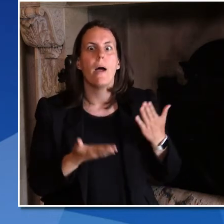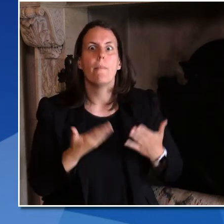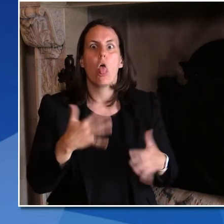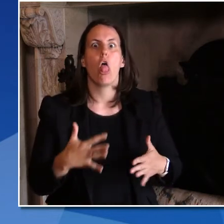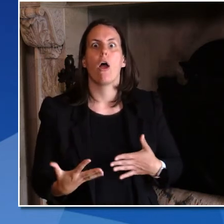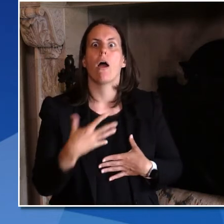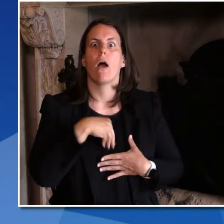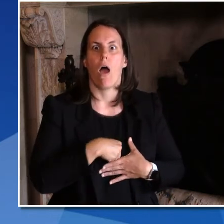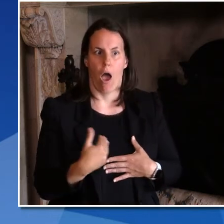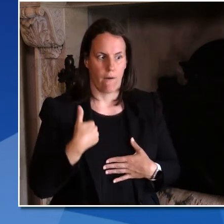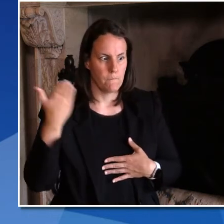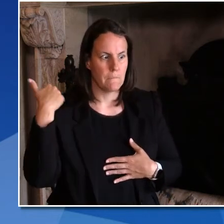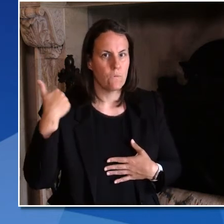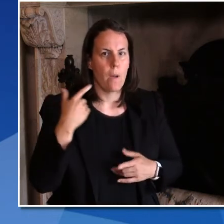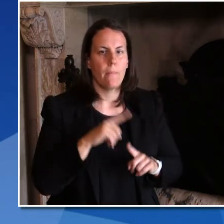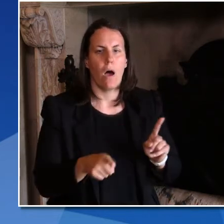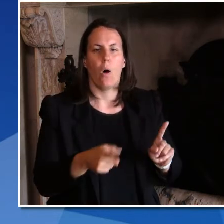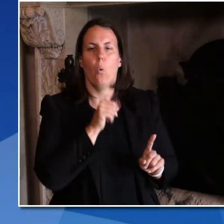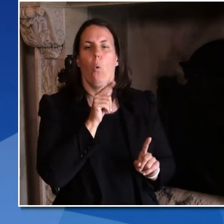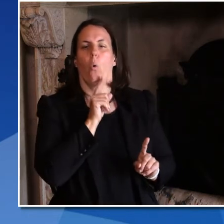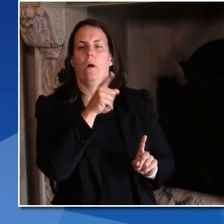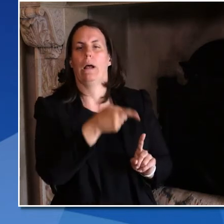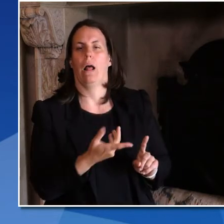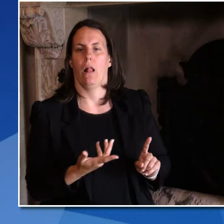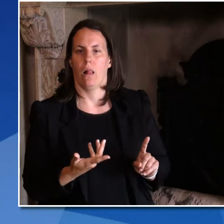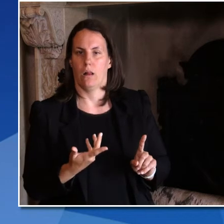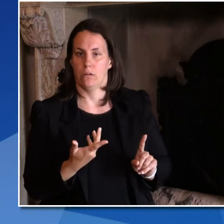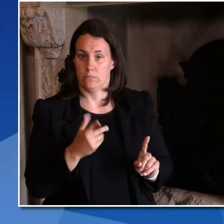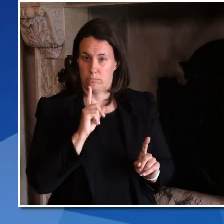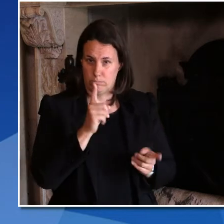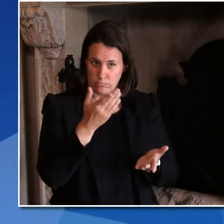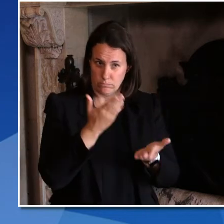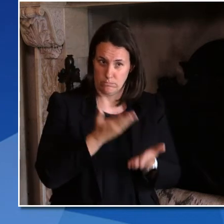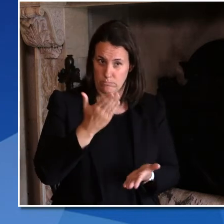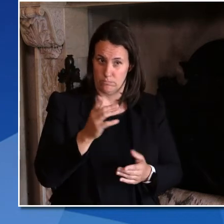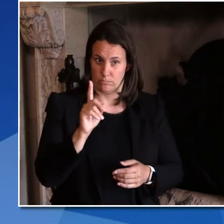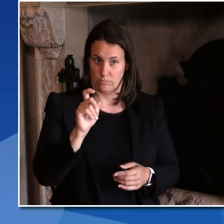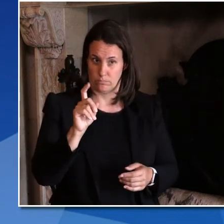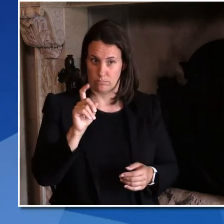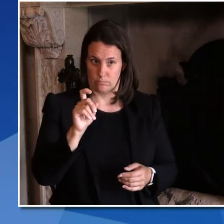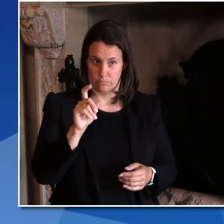antibodies that are being tested for, which is what sounds like this study